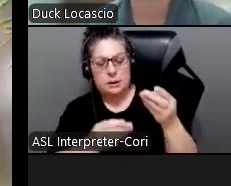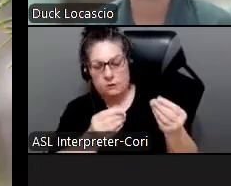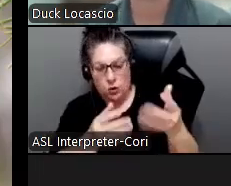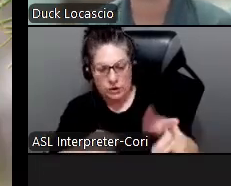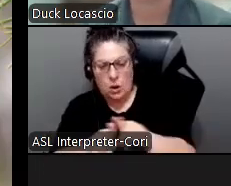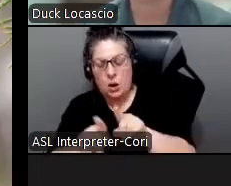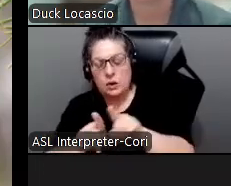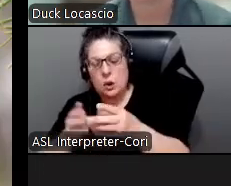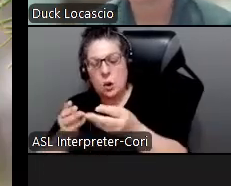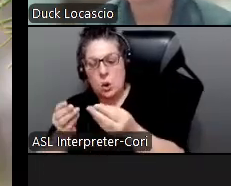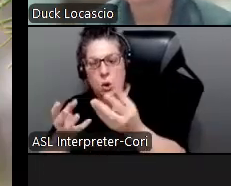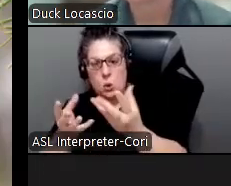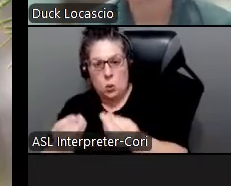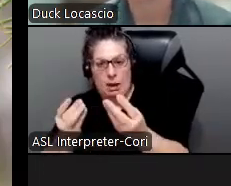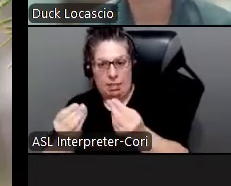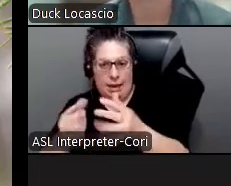management.